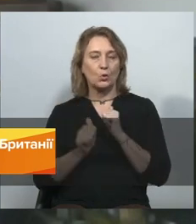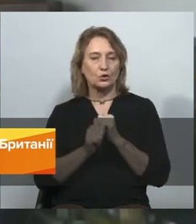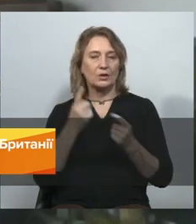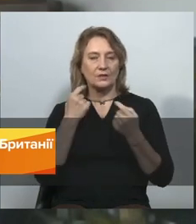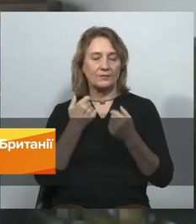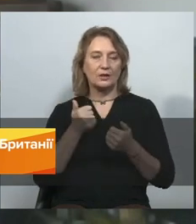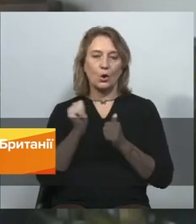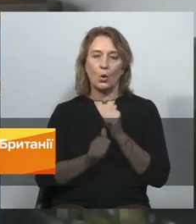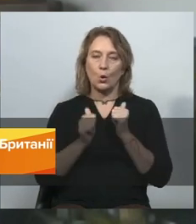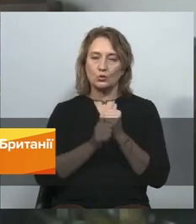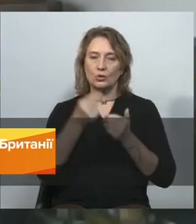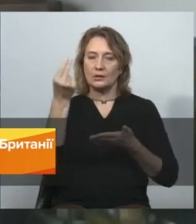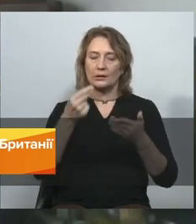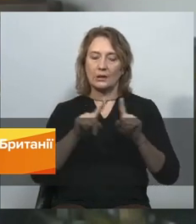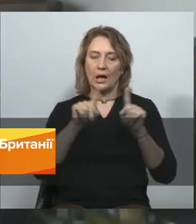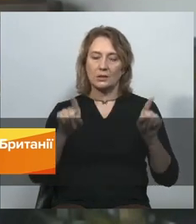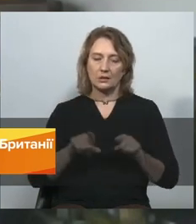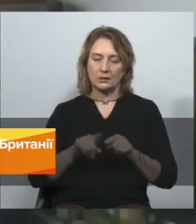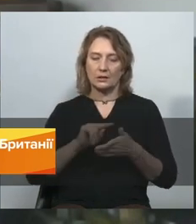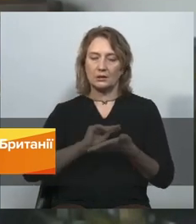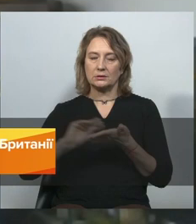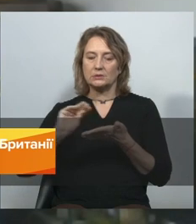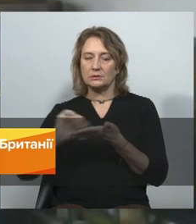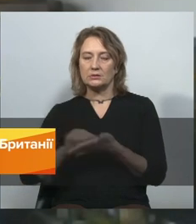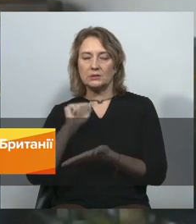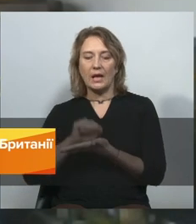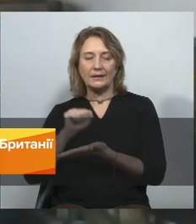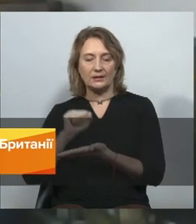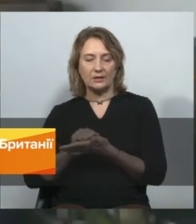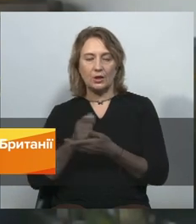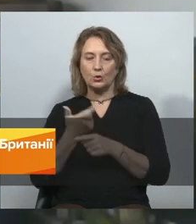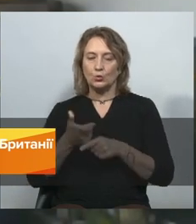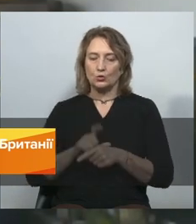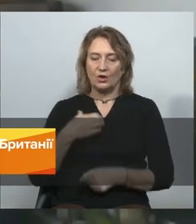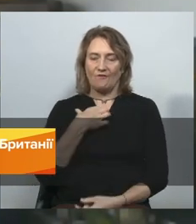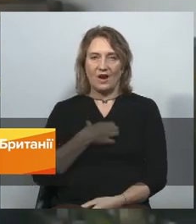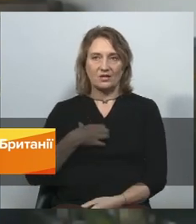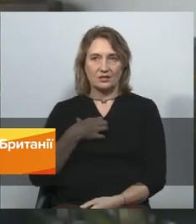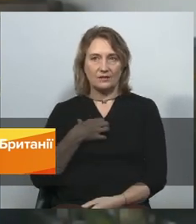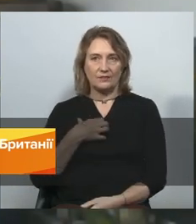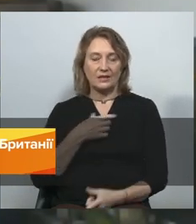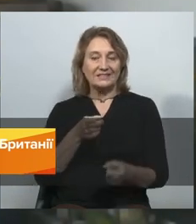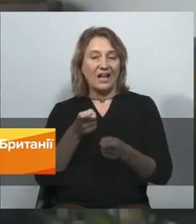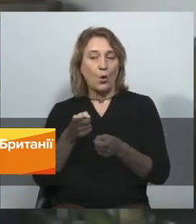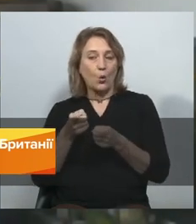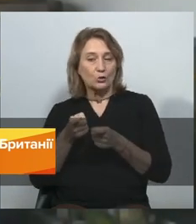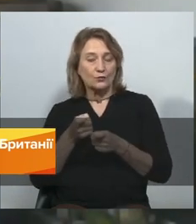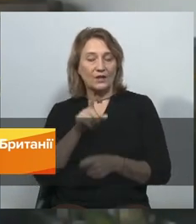it, essentially, passively. And so it's very important to encourage people to engage more